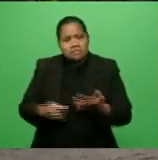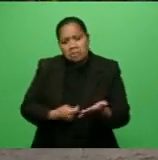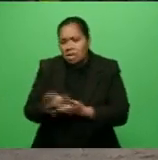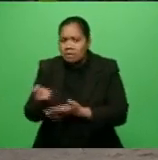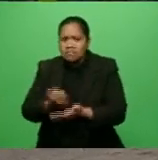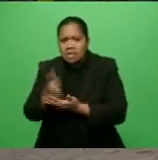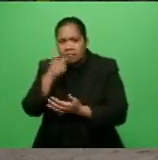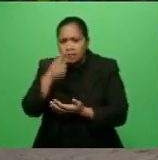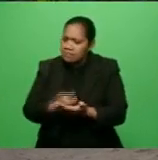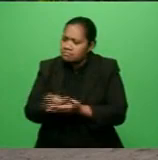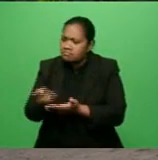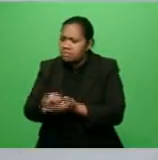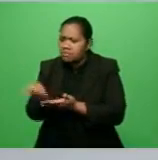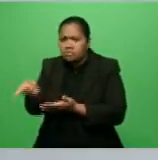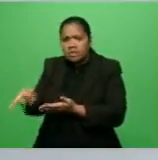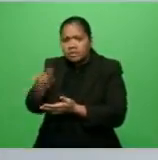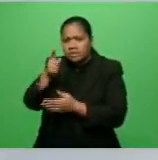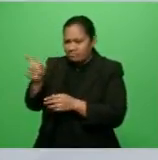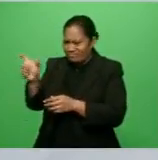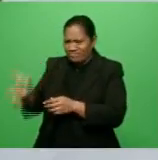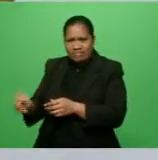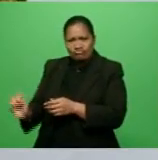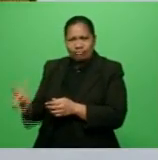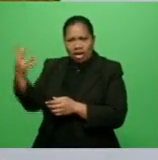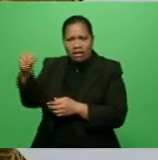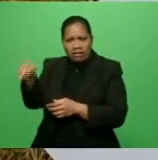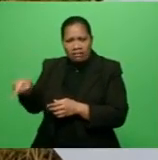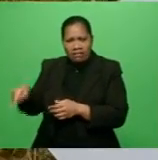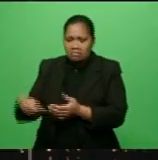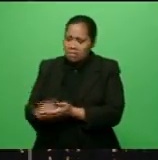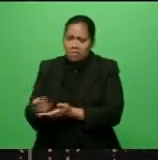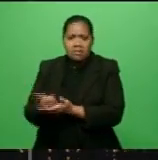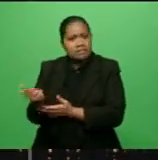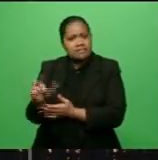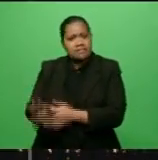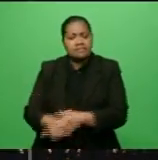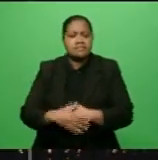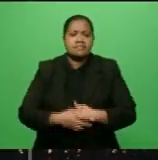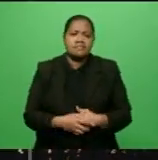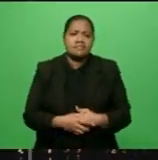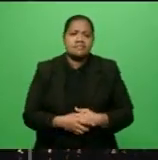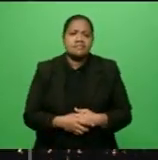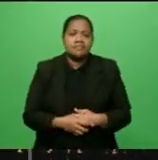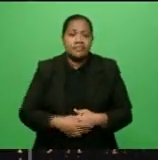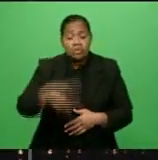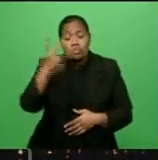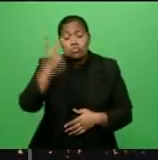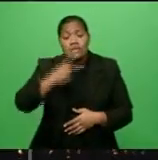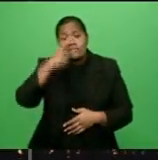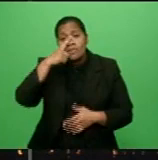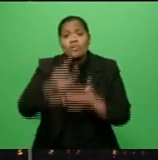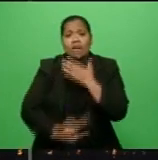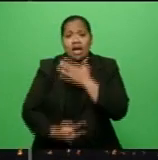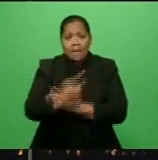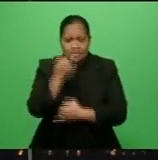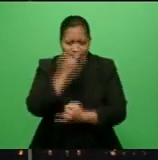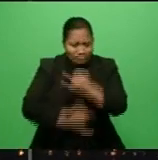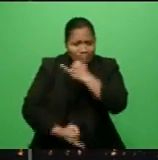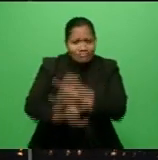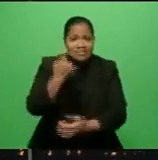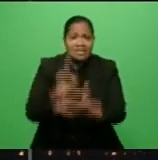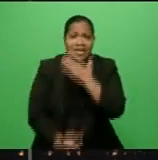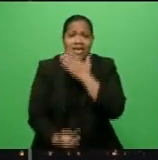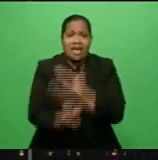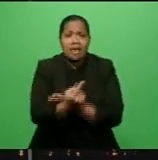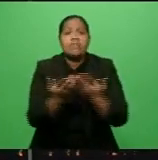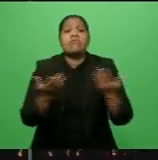this scam. Sainia Nimboila, FBC News. 12 people sustained serious injuries following an accident at